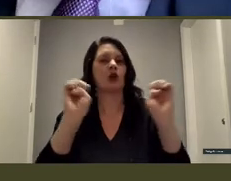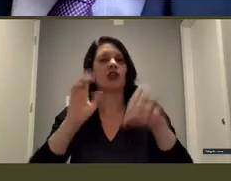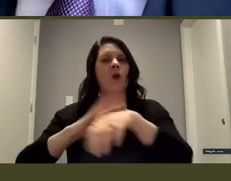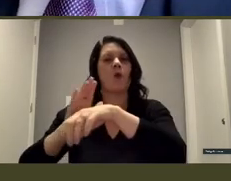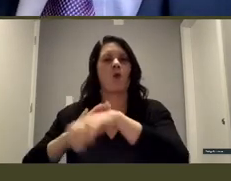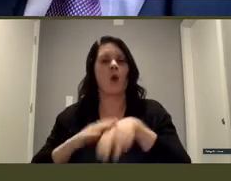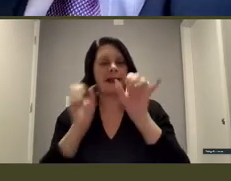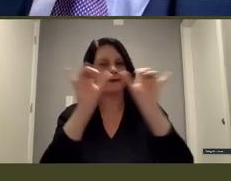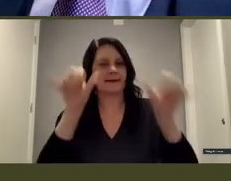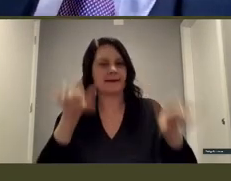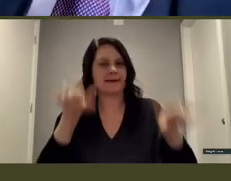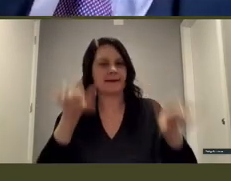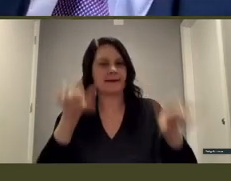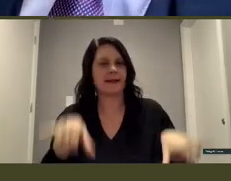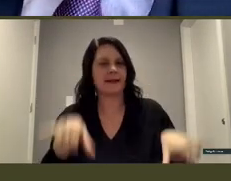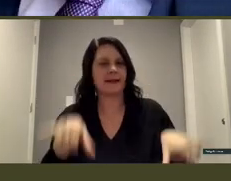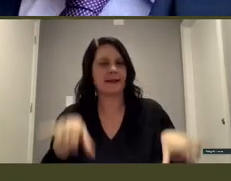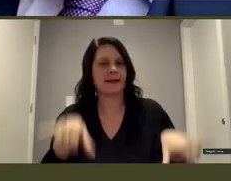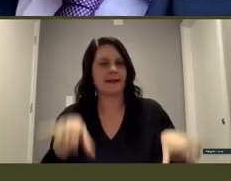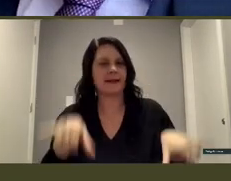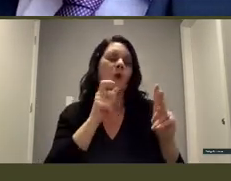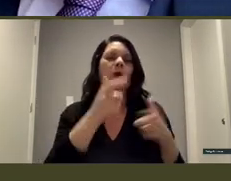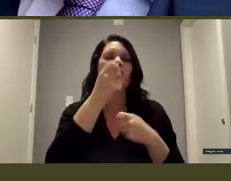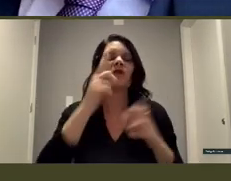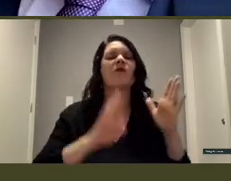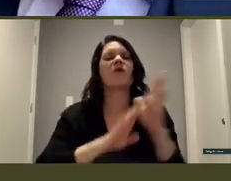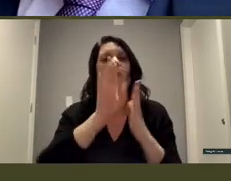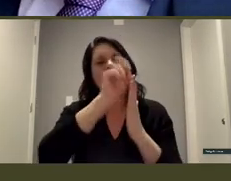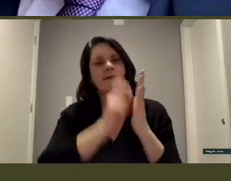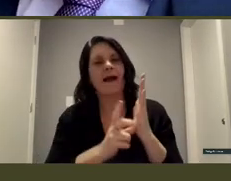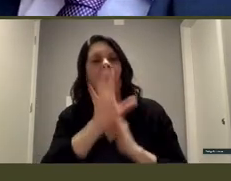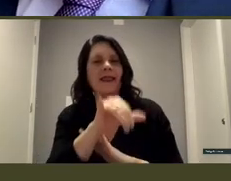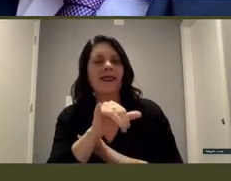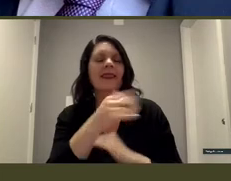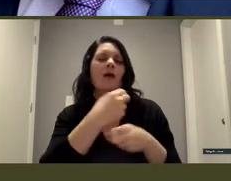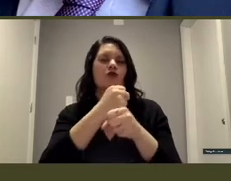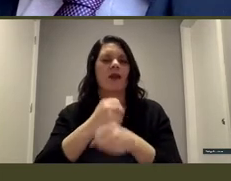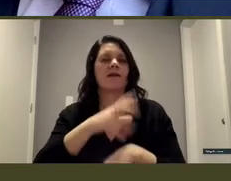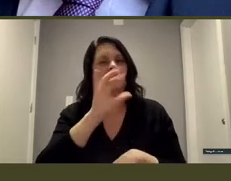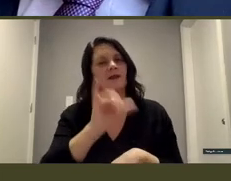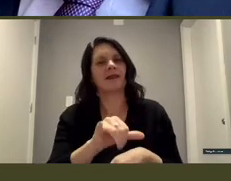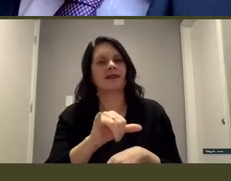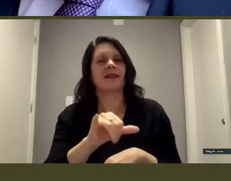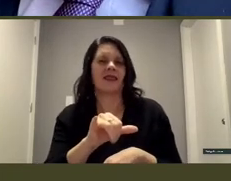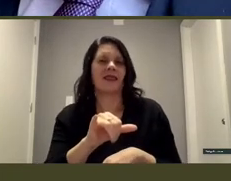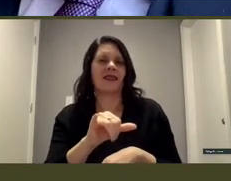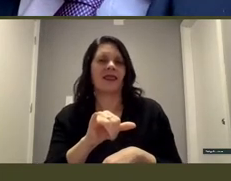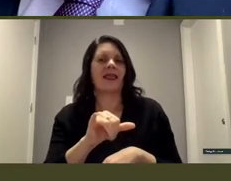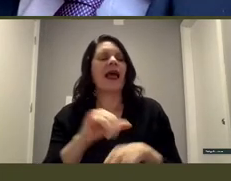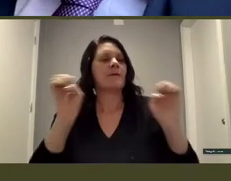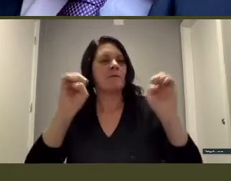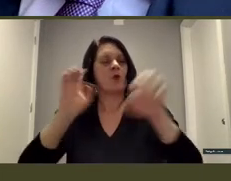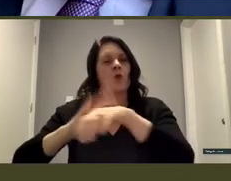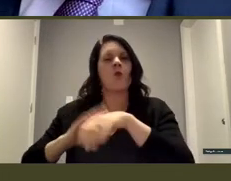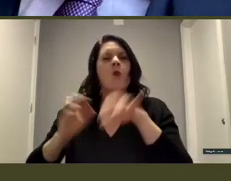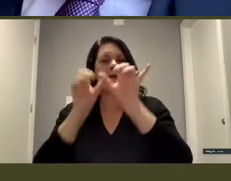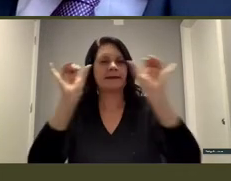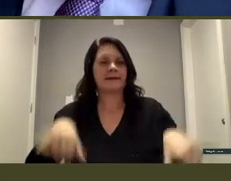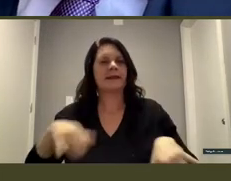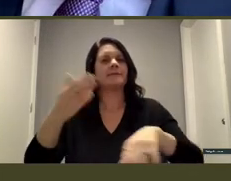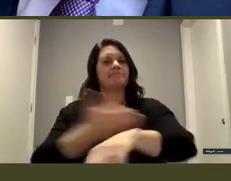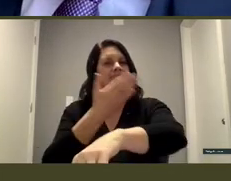who's interested in disaster risk reduction may be interested in that fact that emergency warning systems seem to be such a